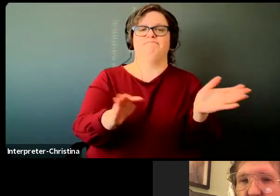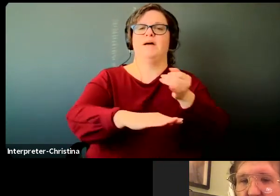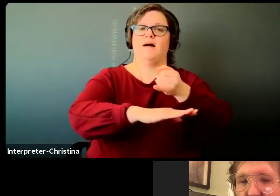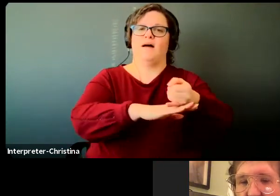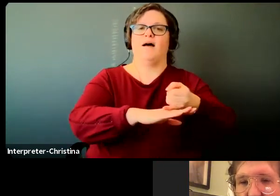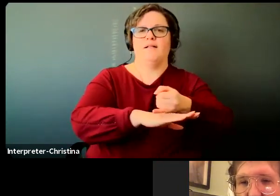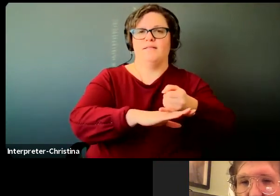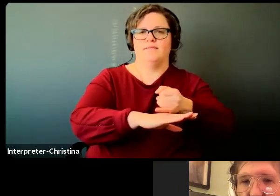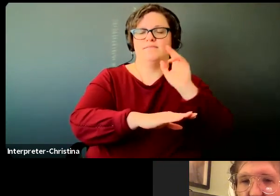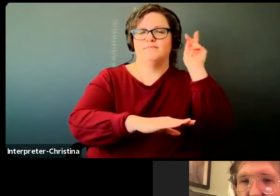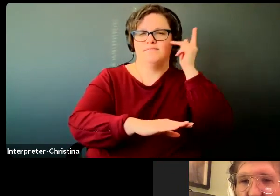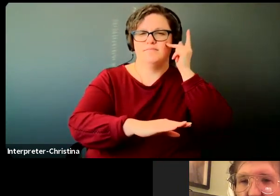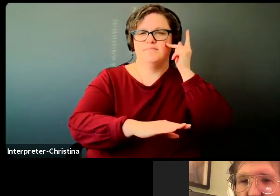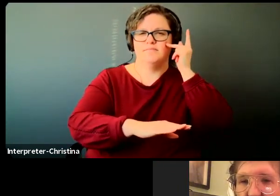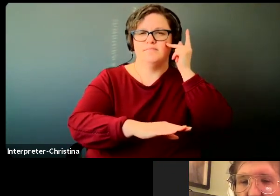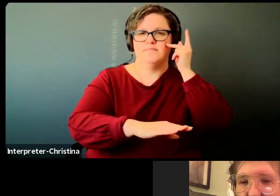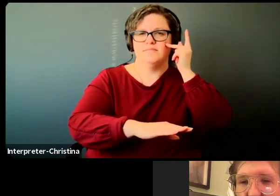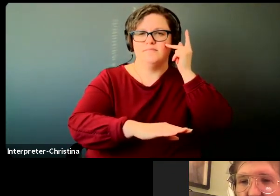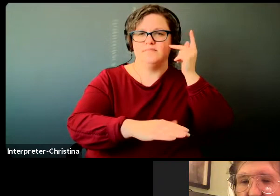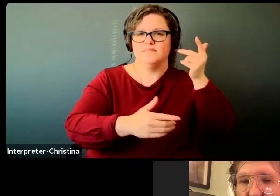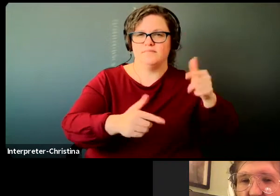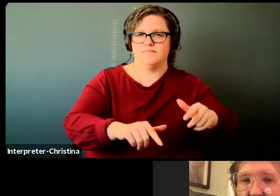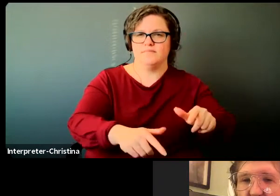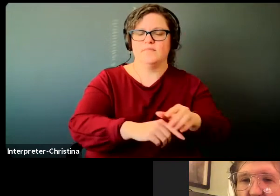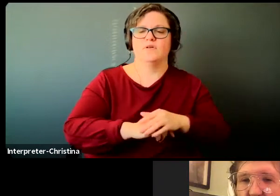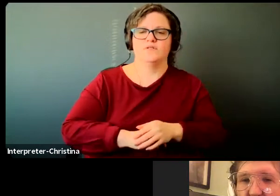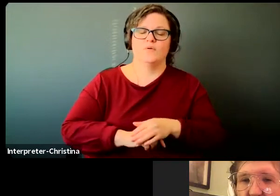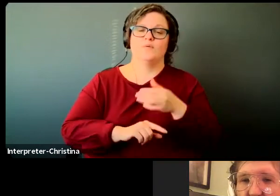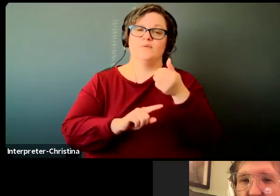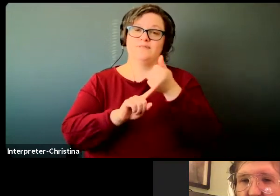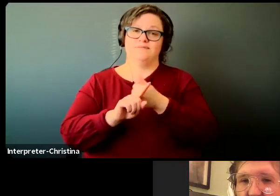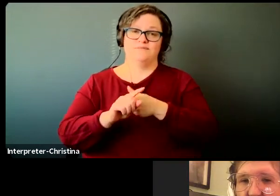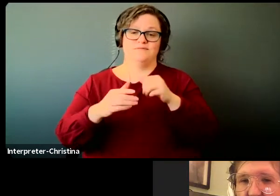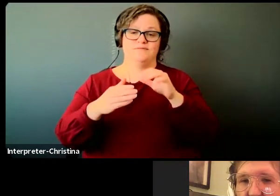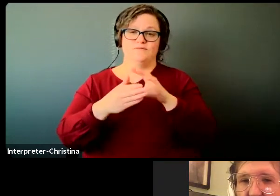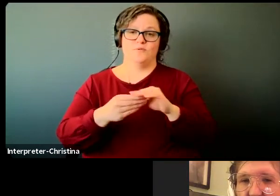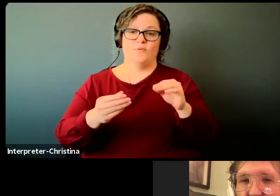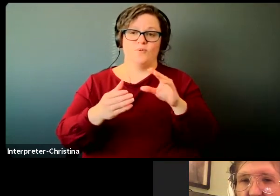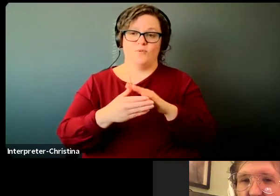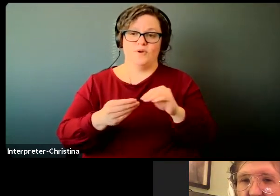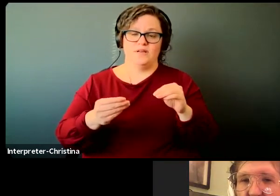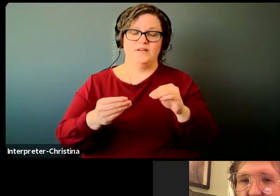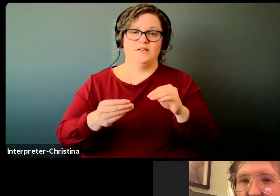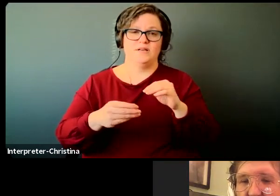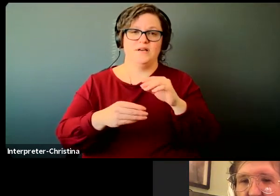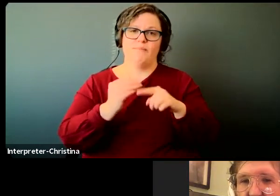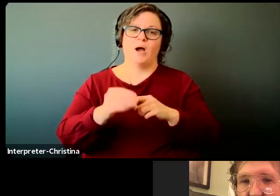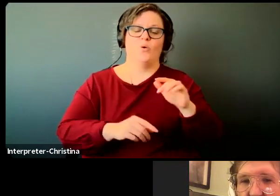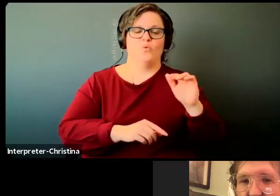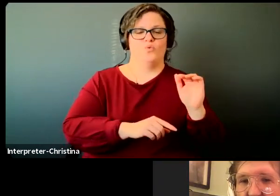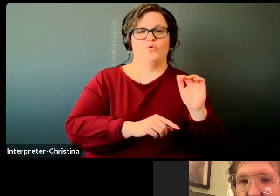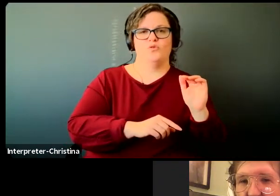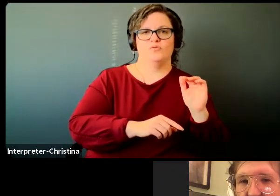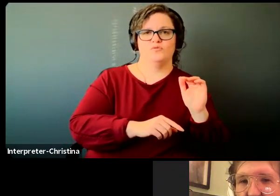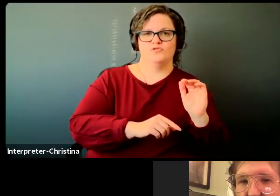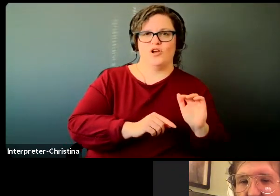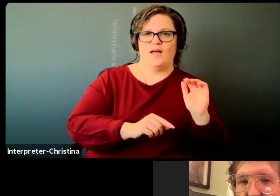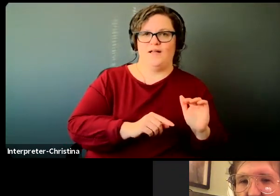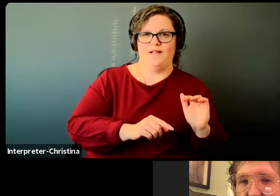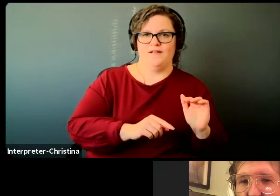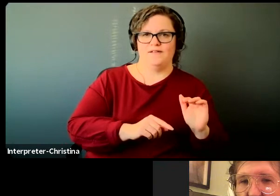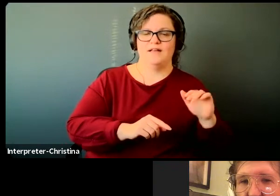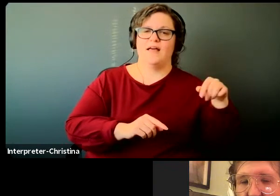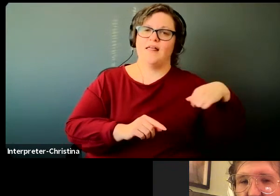is. And so each of the stories narrate the coming of age of this child as they seeking what I call in the